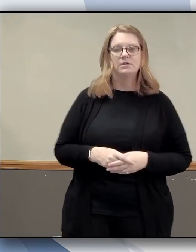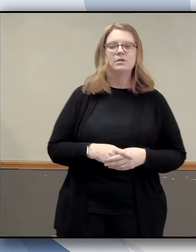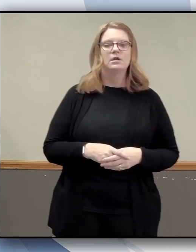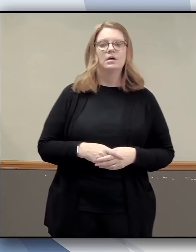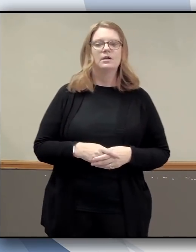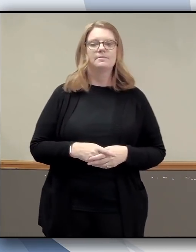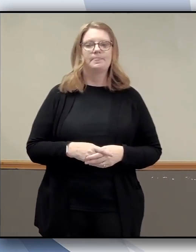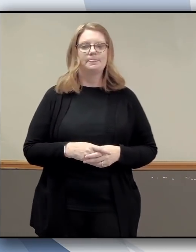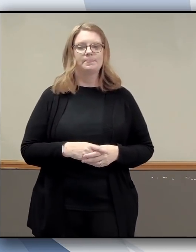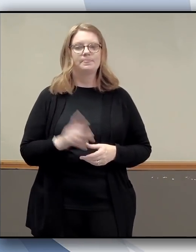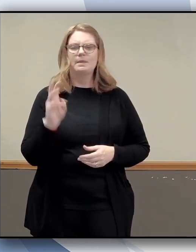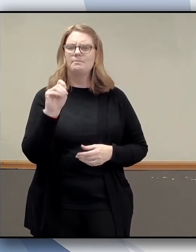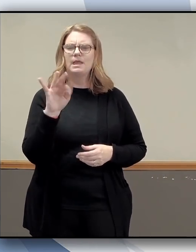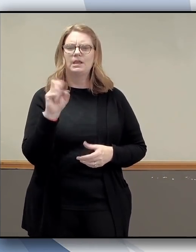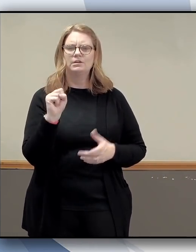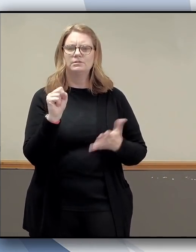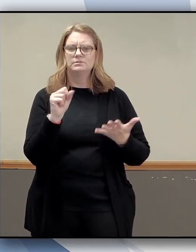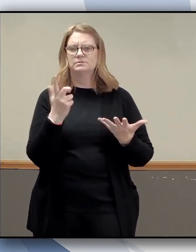say that there's